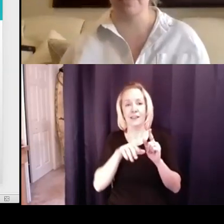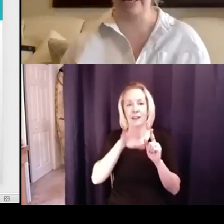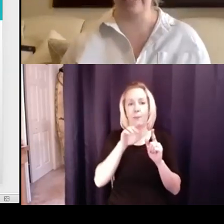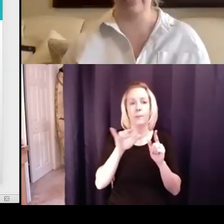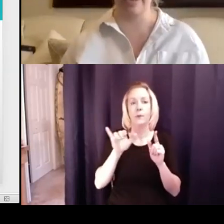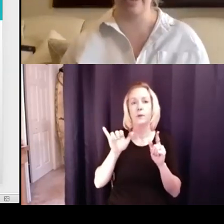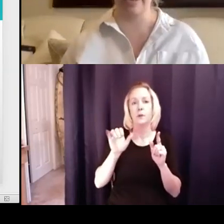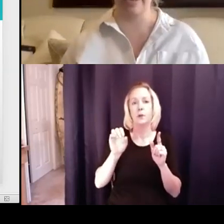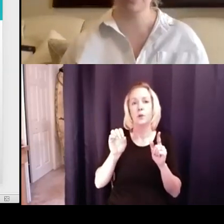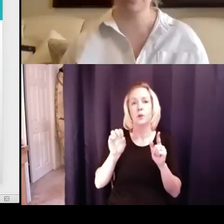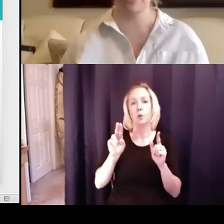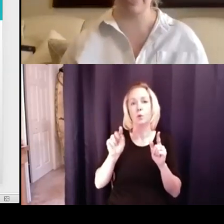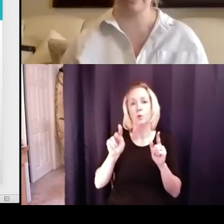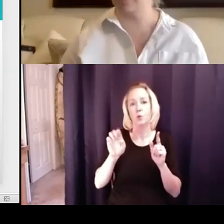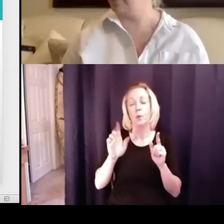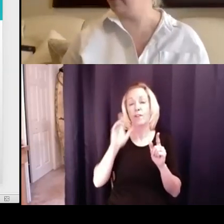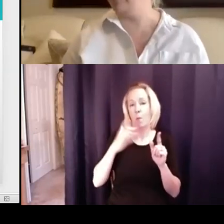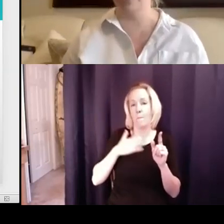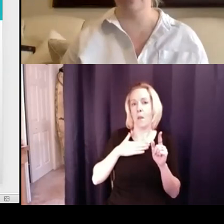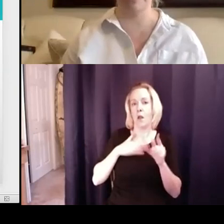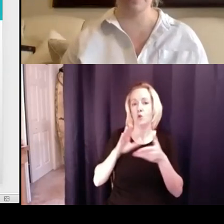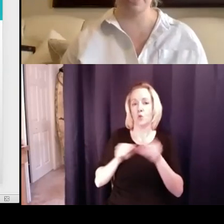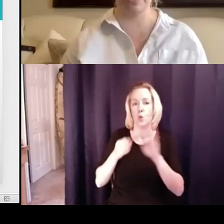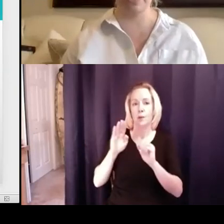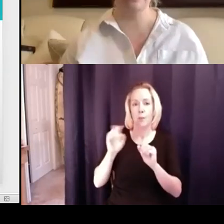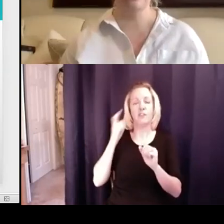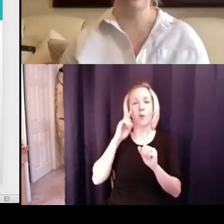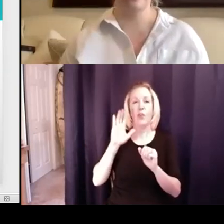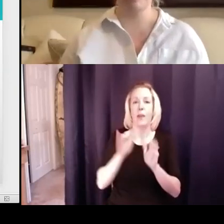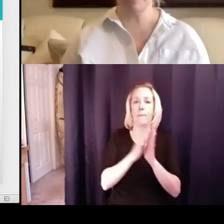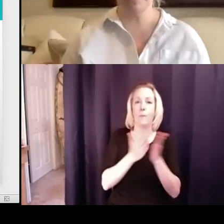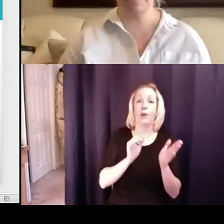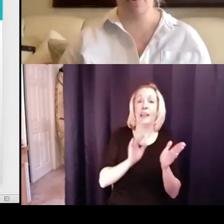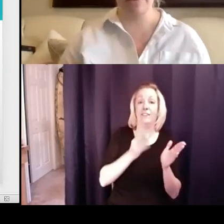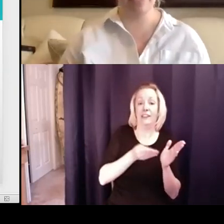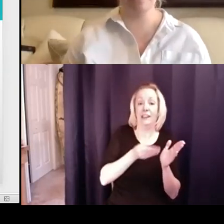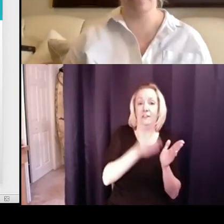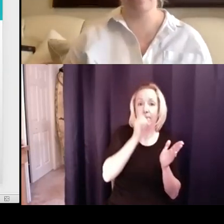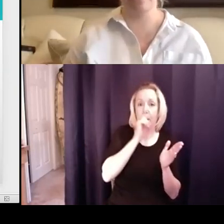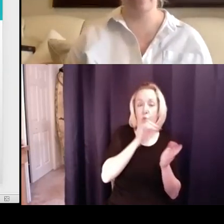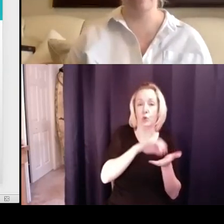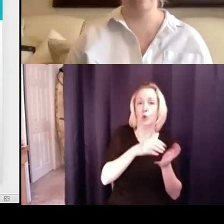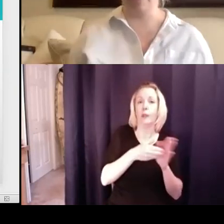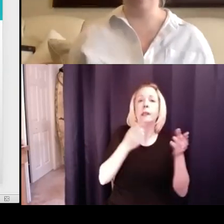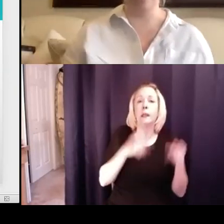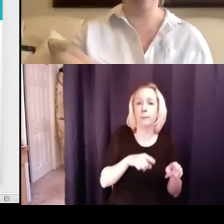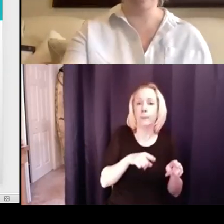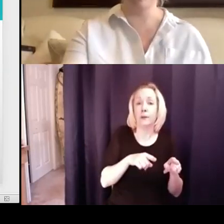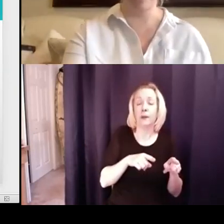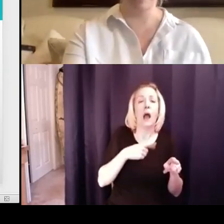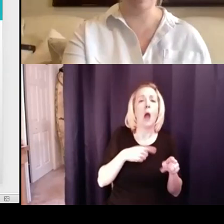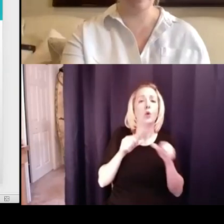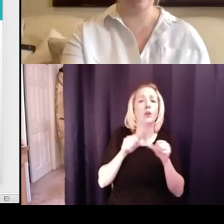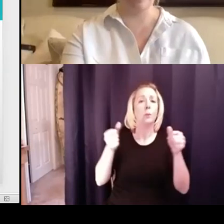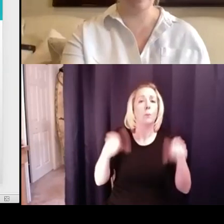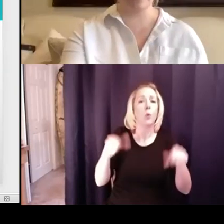for my story box for If You Give a Mouse a Cookie. And I'm going to be posting more of them. So if you want, you are welcome to be